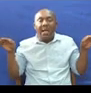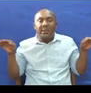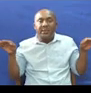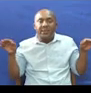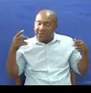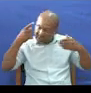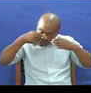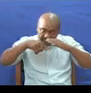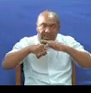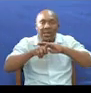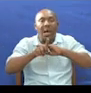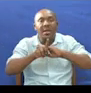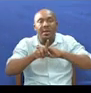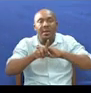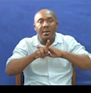The bird